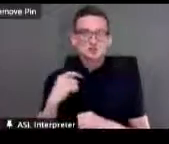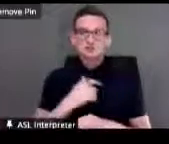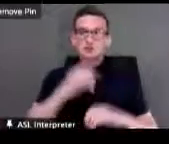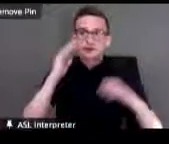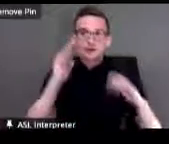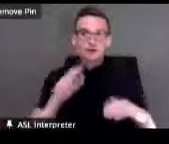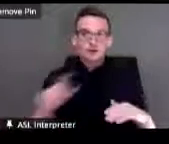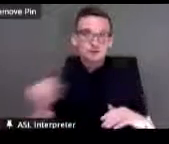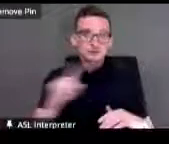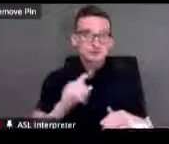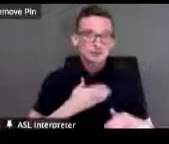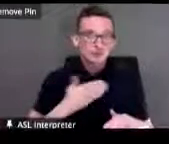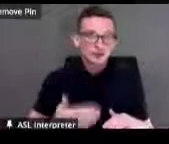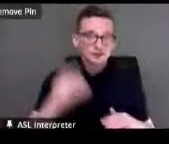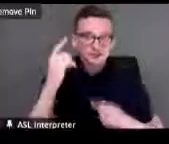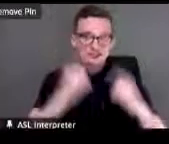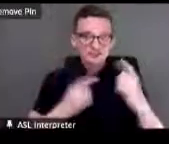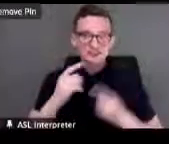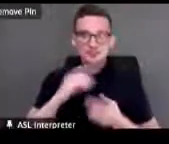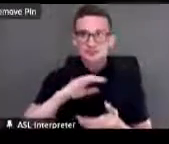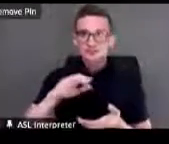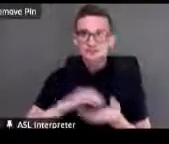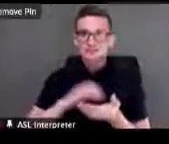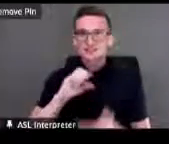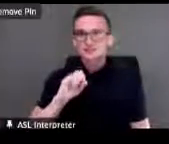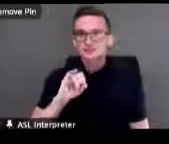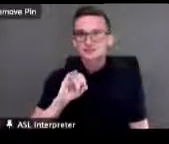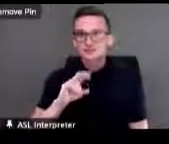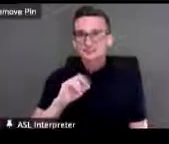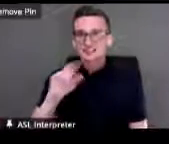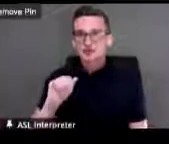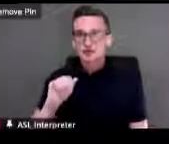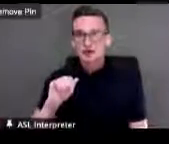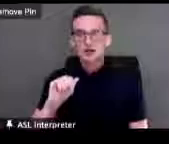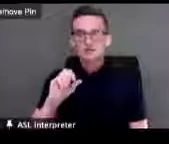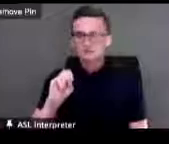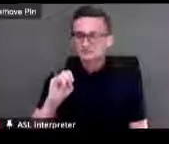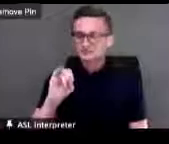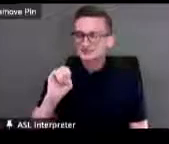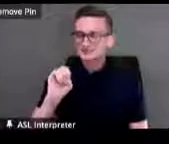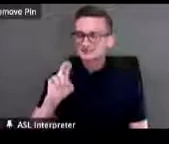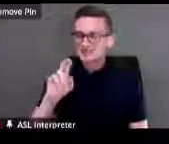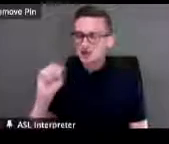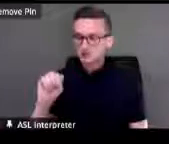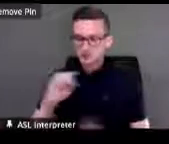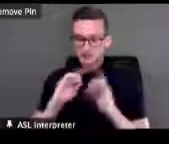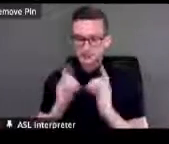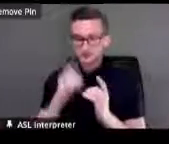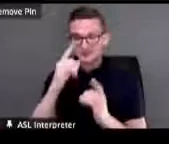consider a Central Sierra district for us. That's all. Thank you.